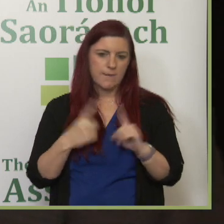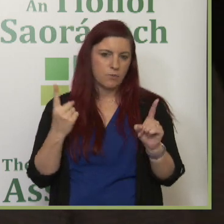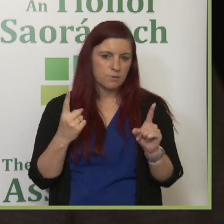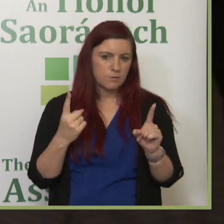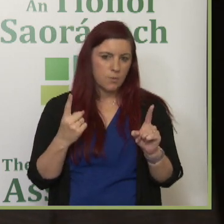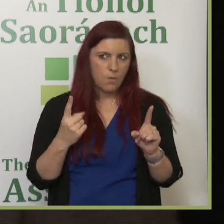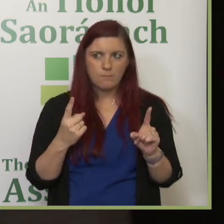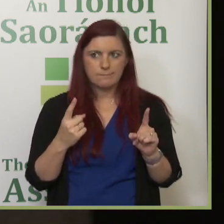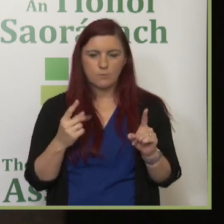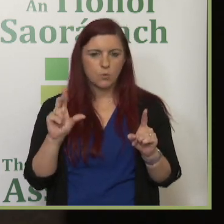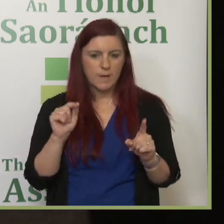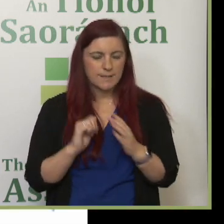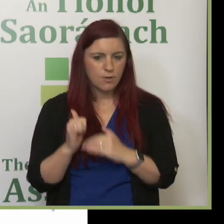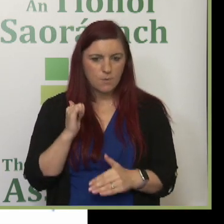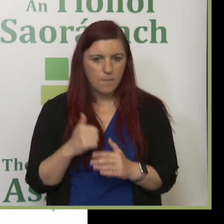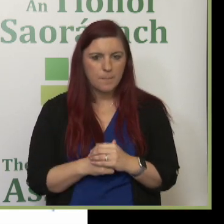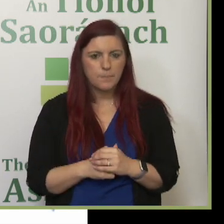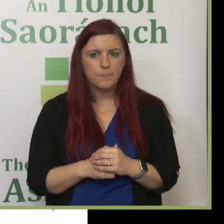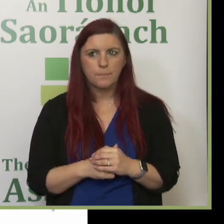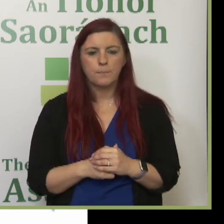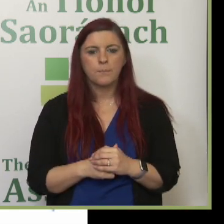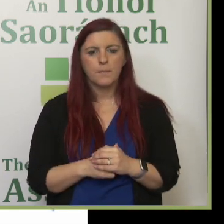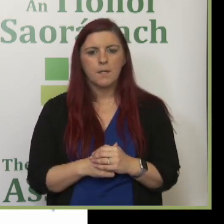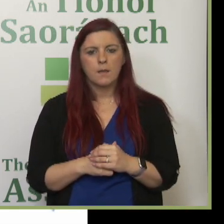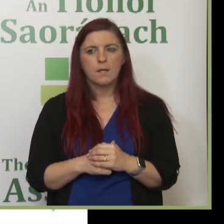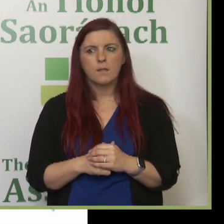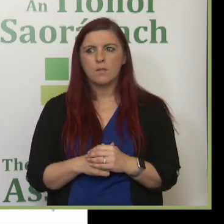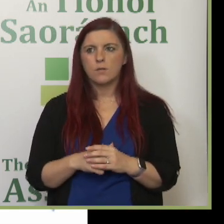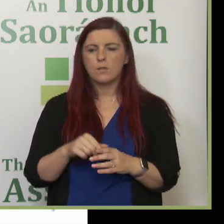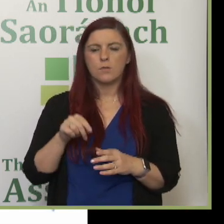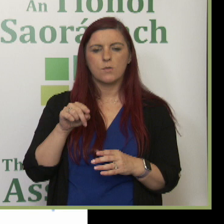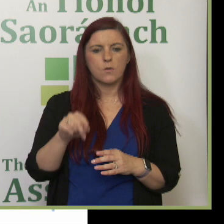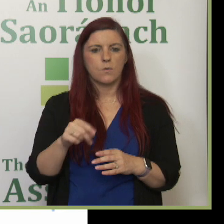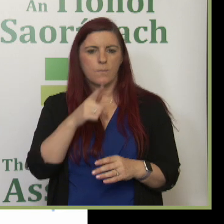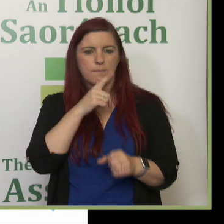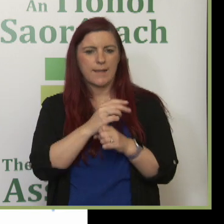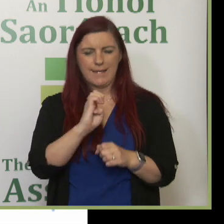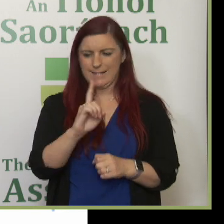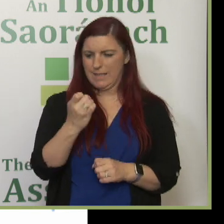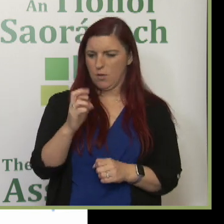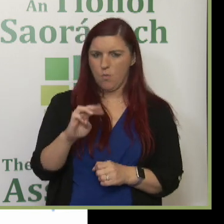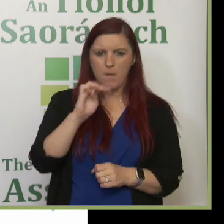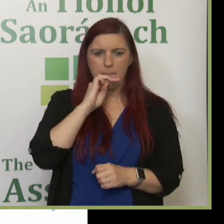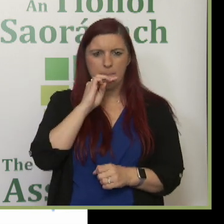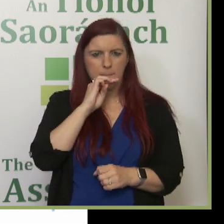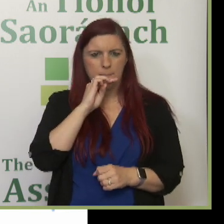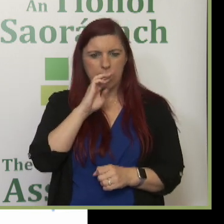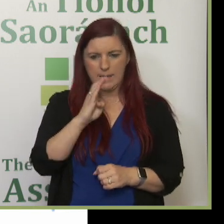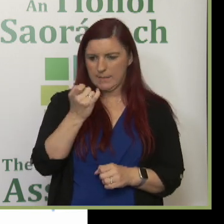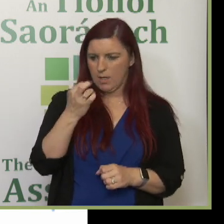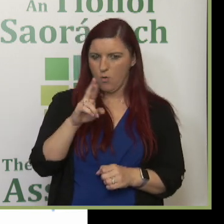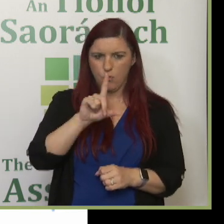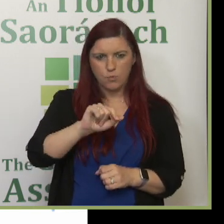ago. And you can see this in the conclusions we made to last year's EDR. The EDR is a sort of overview, general report we do on the